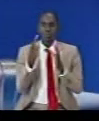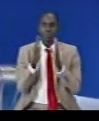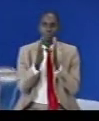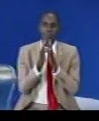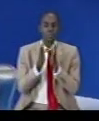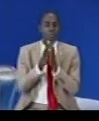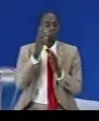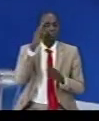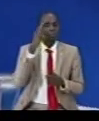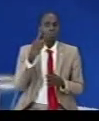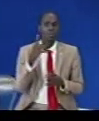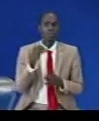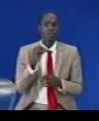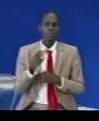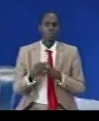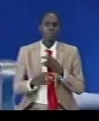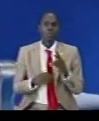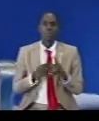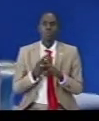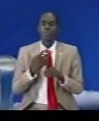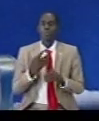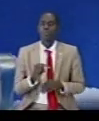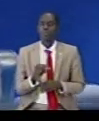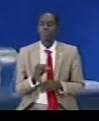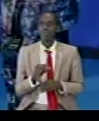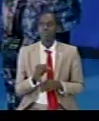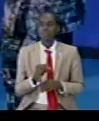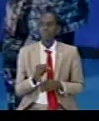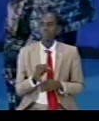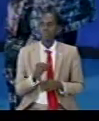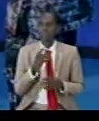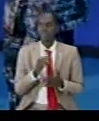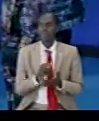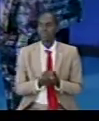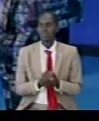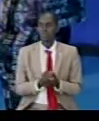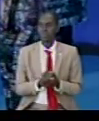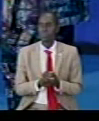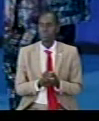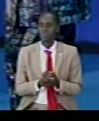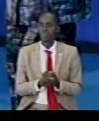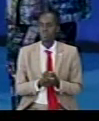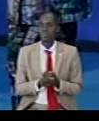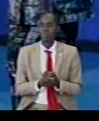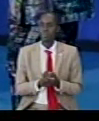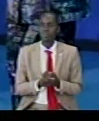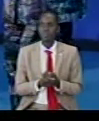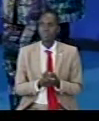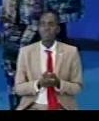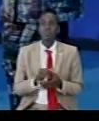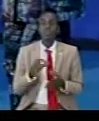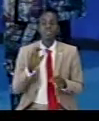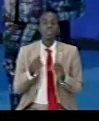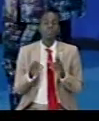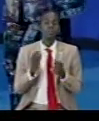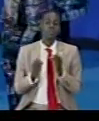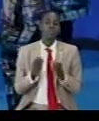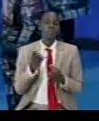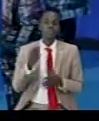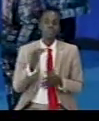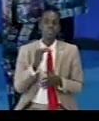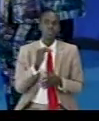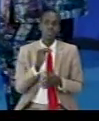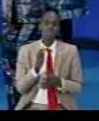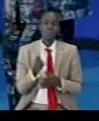Gomorrah, the Lord says, even if there were 10 people who were righteous, he would spare Sodom and Gomorrah. But there was somebody